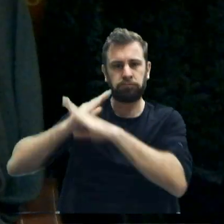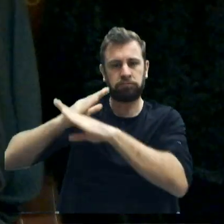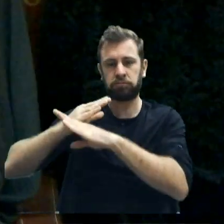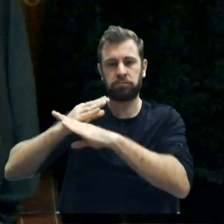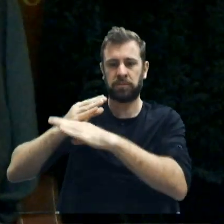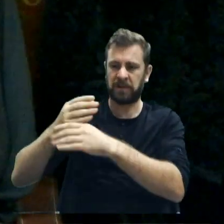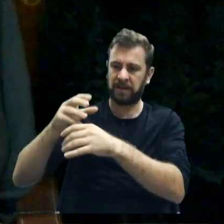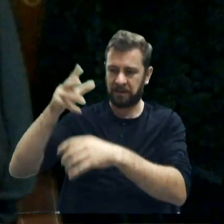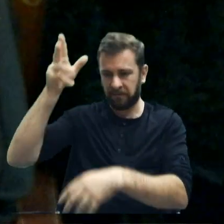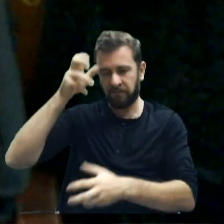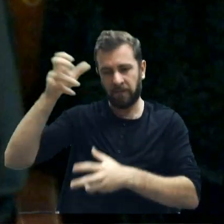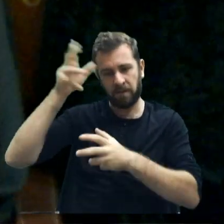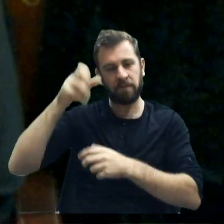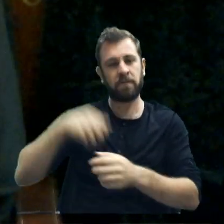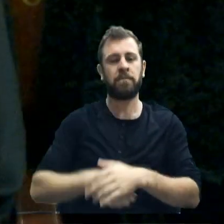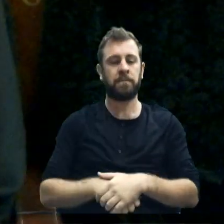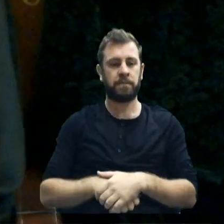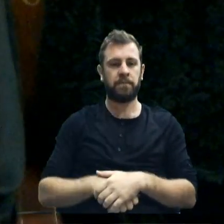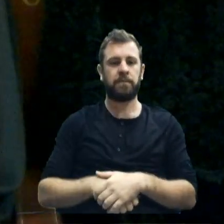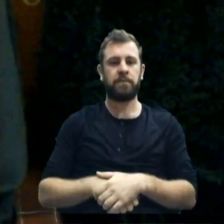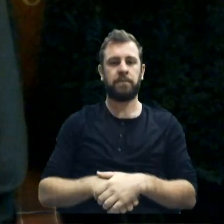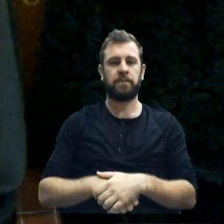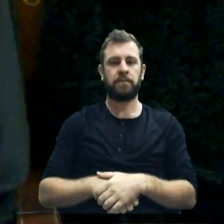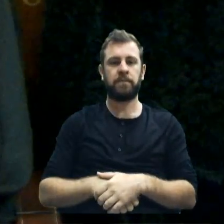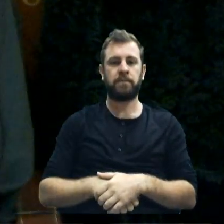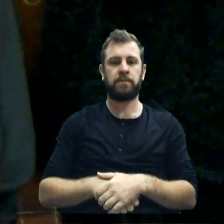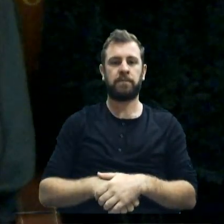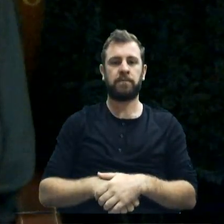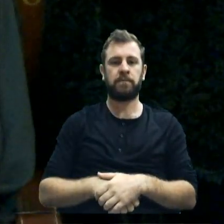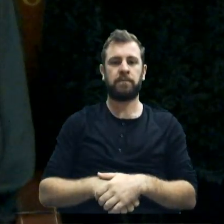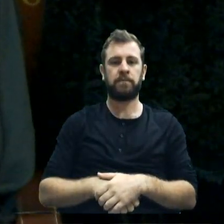wajib, part of the what? Furu' al-Din, one of the two of the ten, actually.